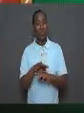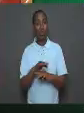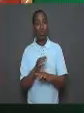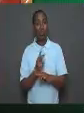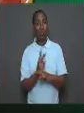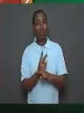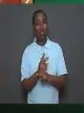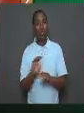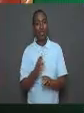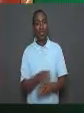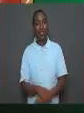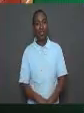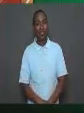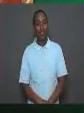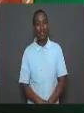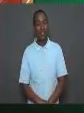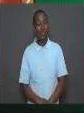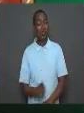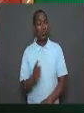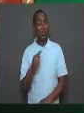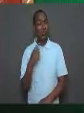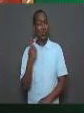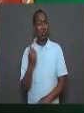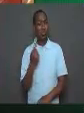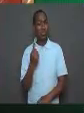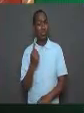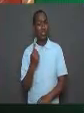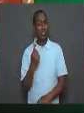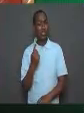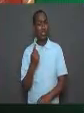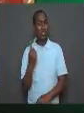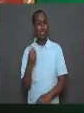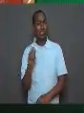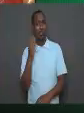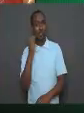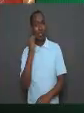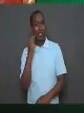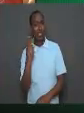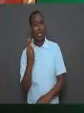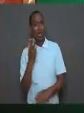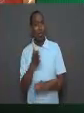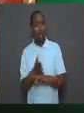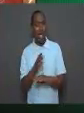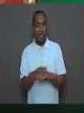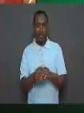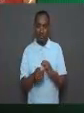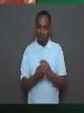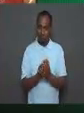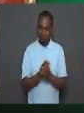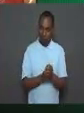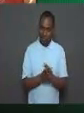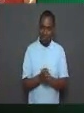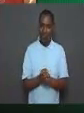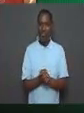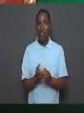to always wash your hands after using the toilet and before preparing